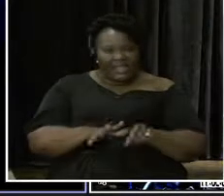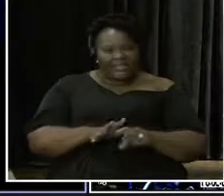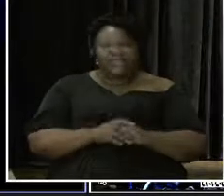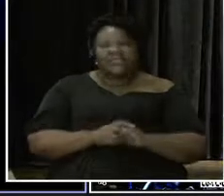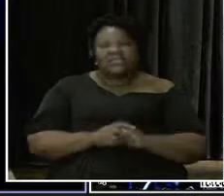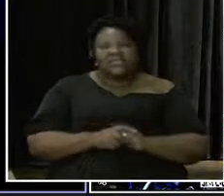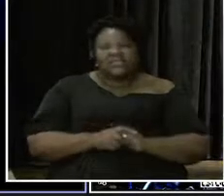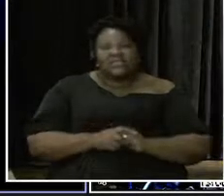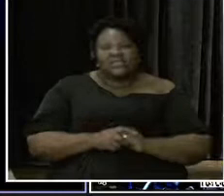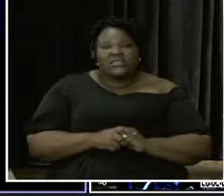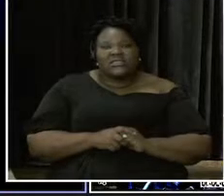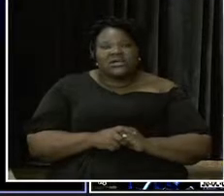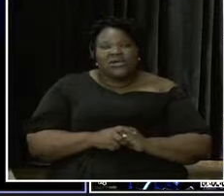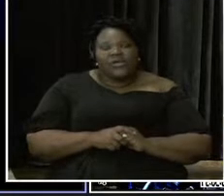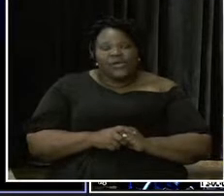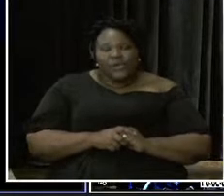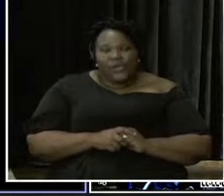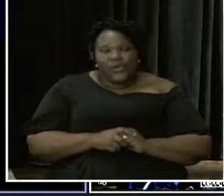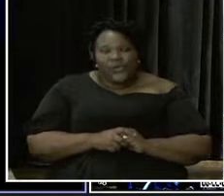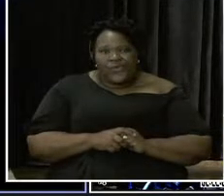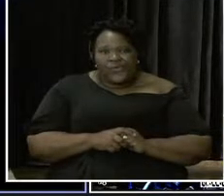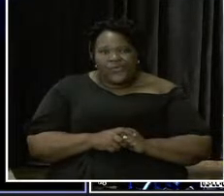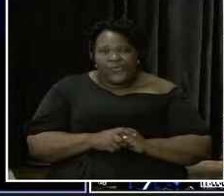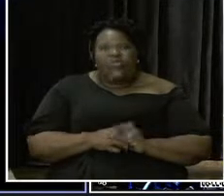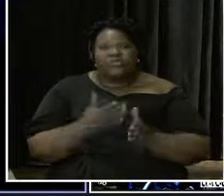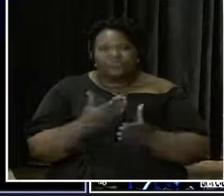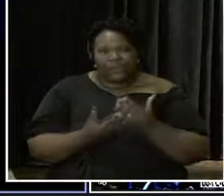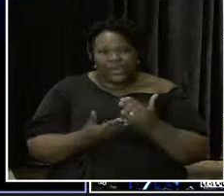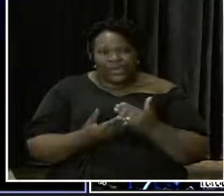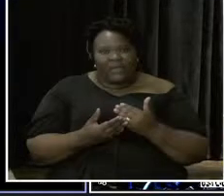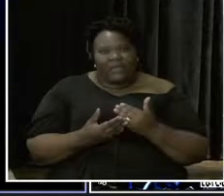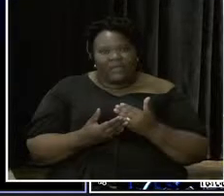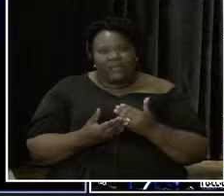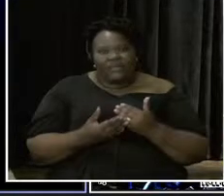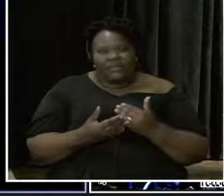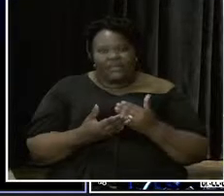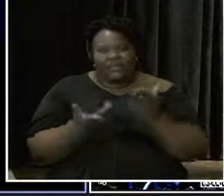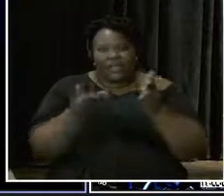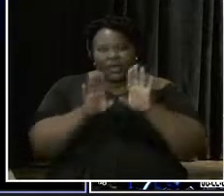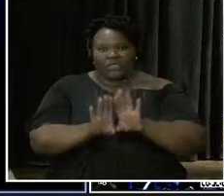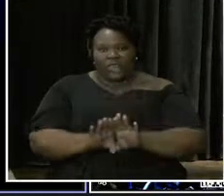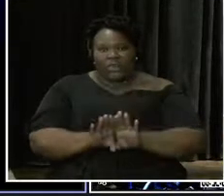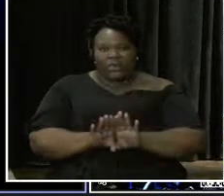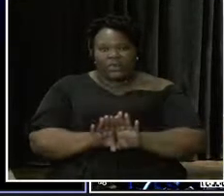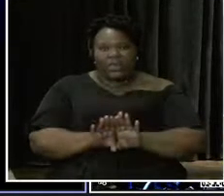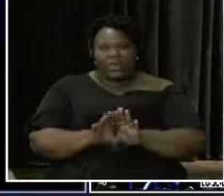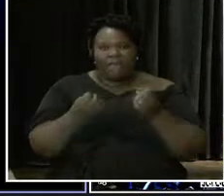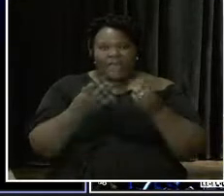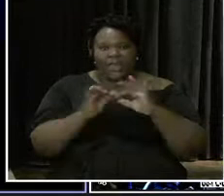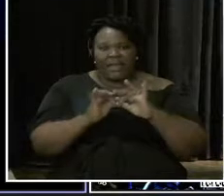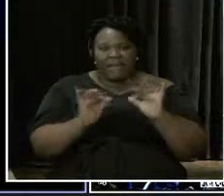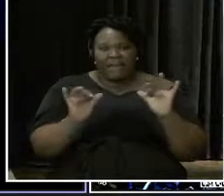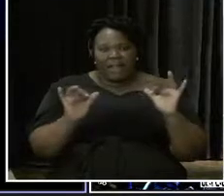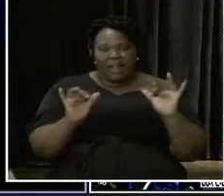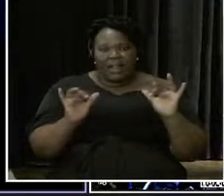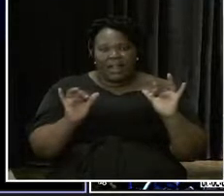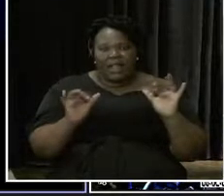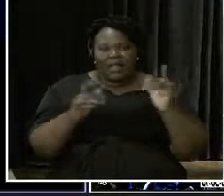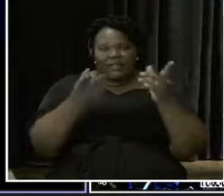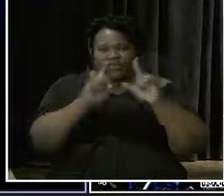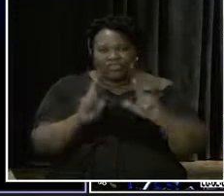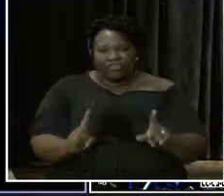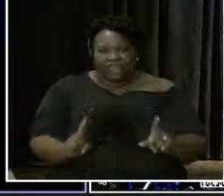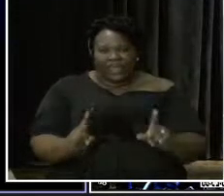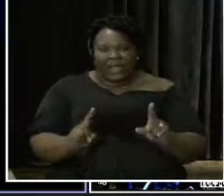on those elements that during COVID-19 lockdown, many of our people, especially